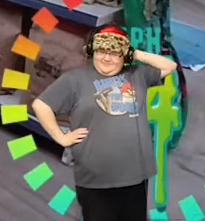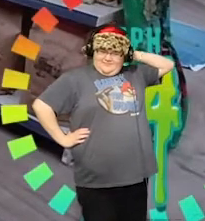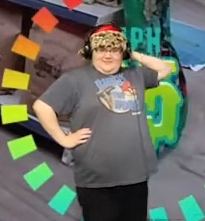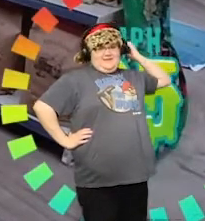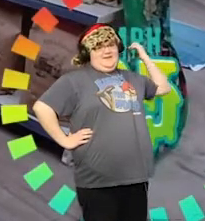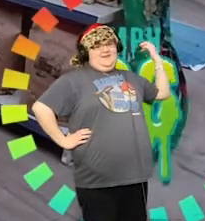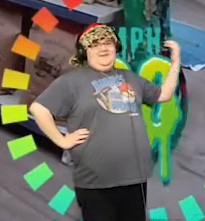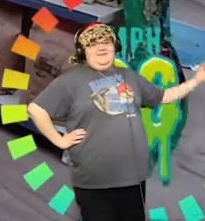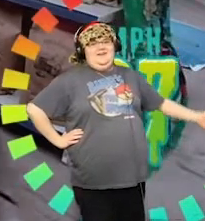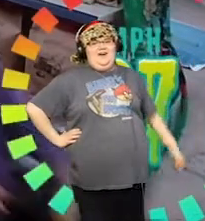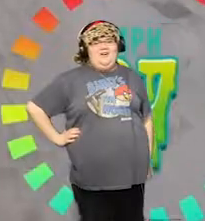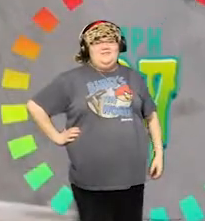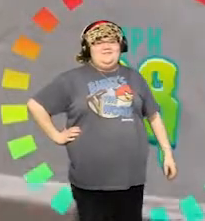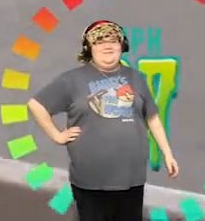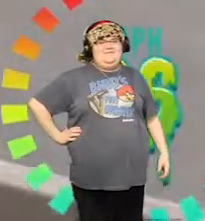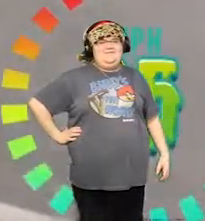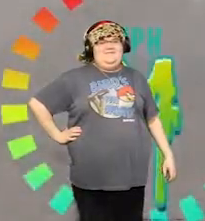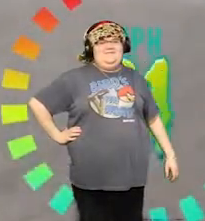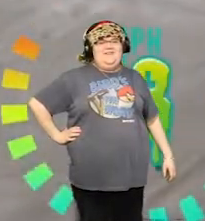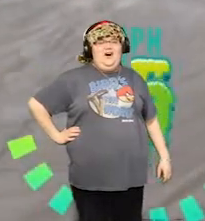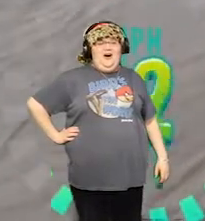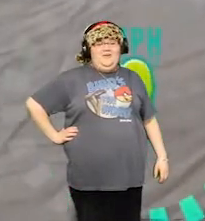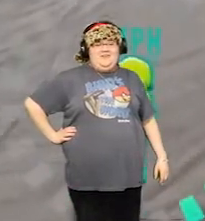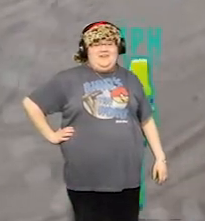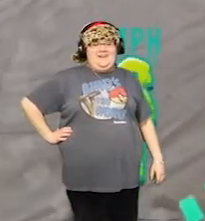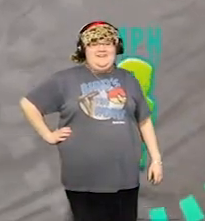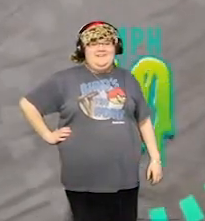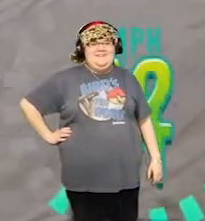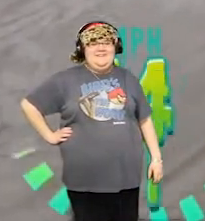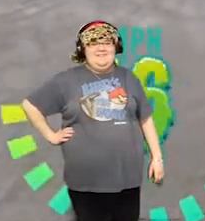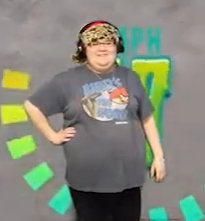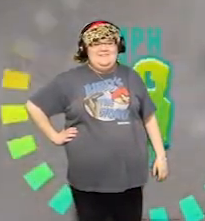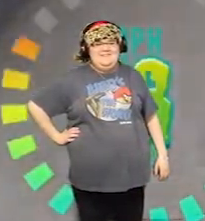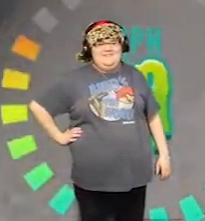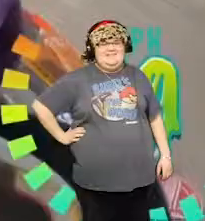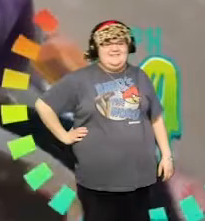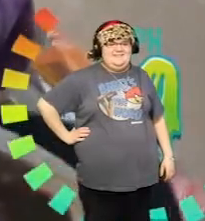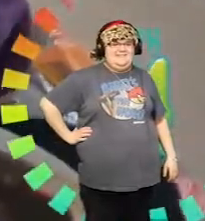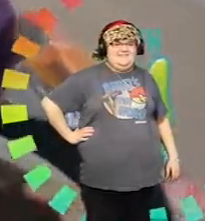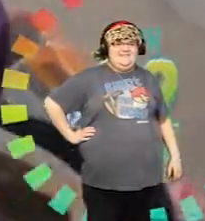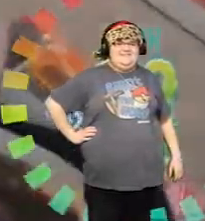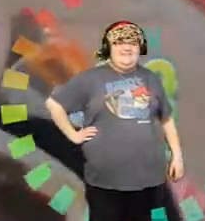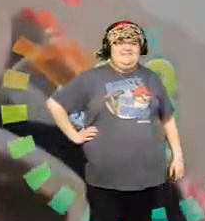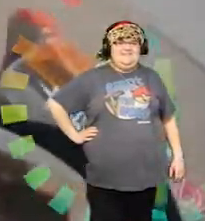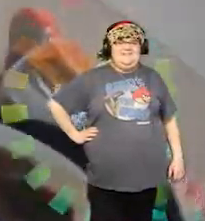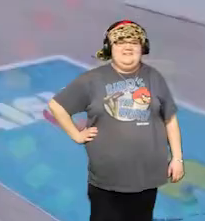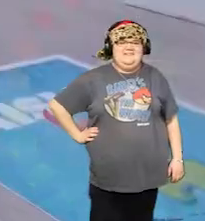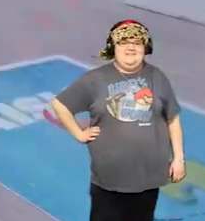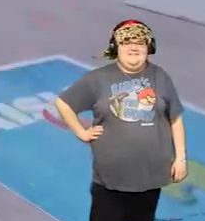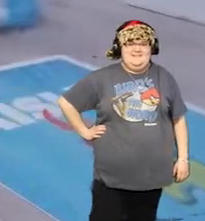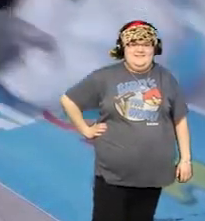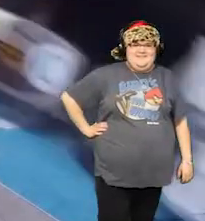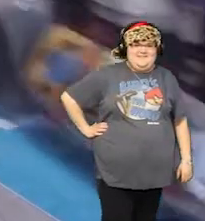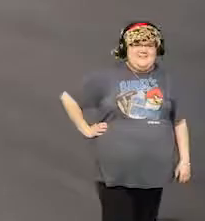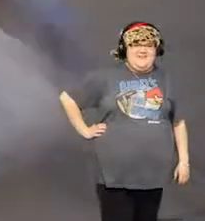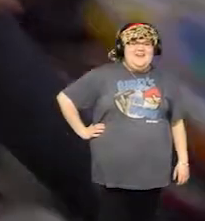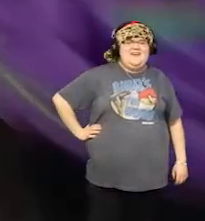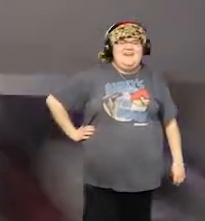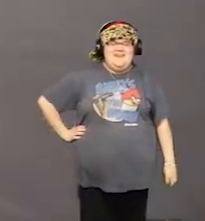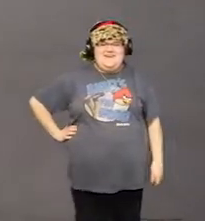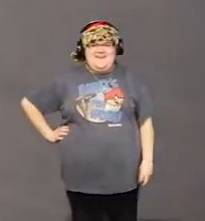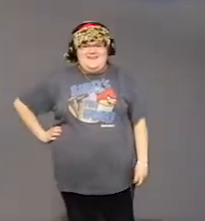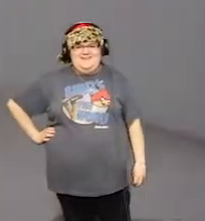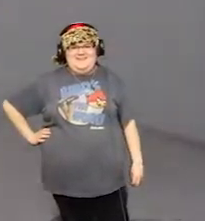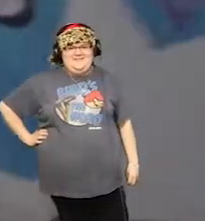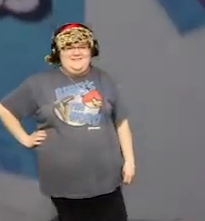no. Collision with paper. Collision with vinyl. Oh God. 24 miles an hour. Far over the finish line. Let's go. Bro, jeez. I